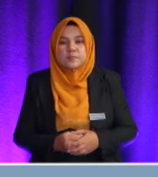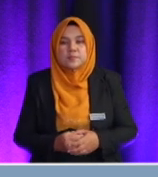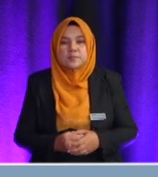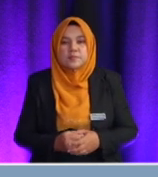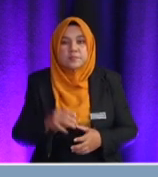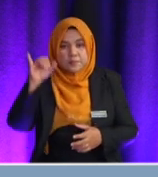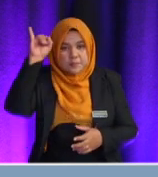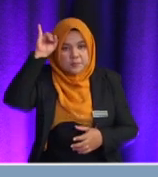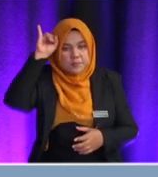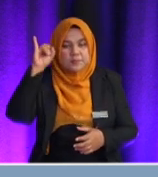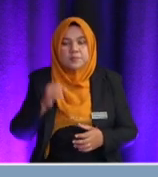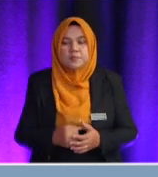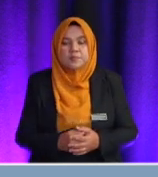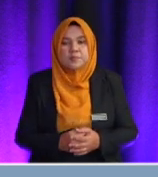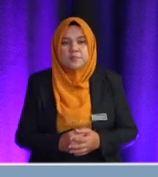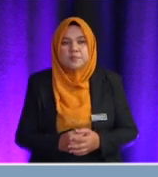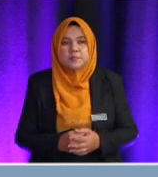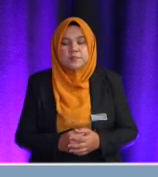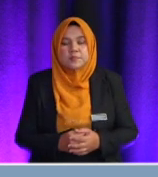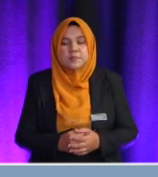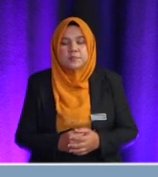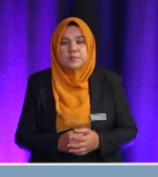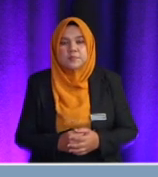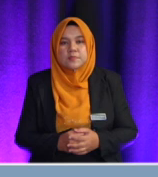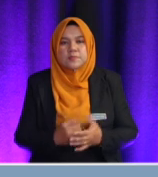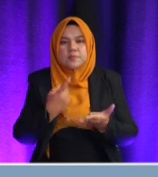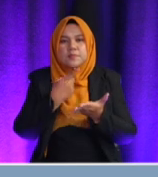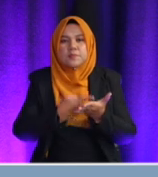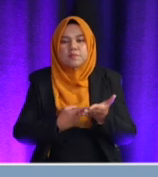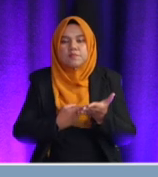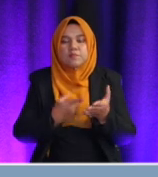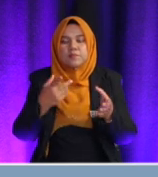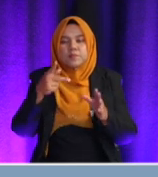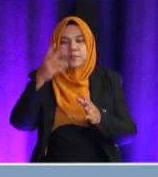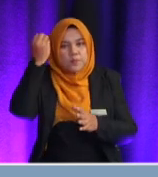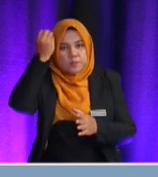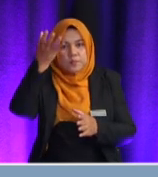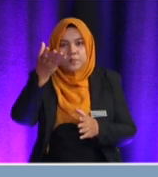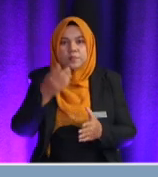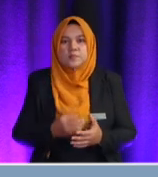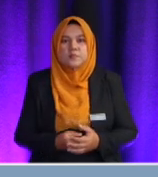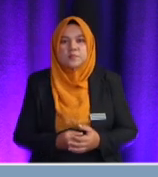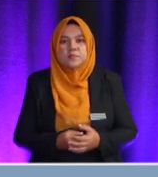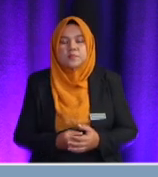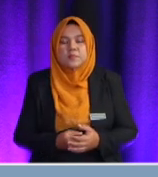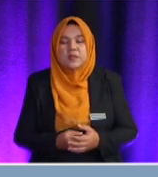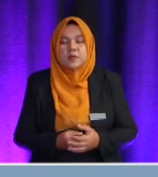Okay, Irfan. A quick one. Okay, Irfan. What's your opinion? What are the problems that teenagers always face?